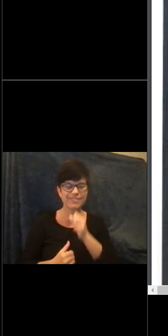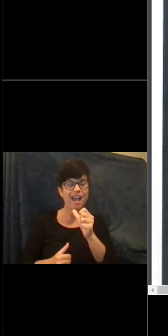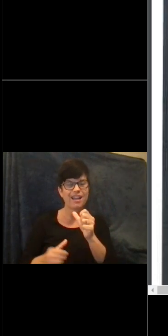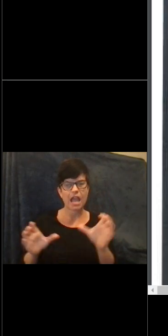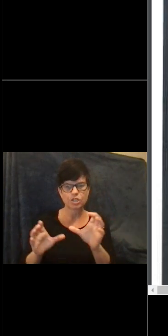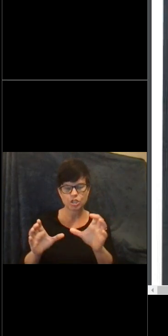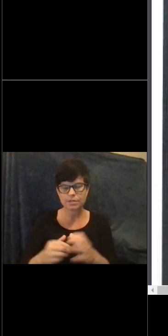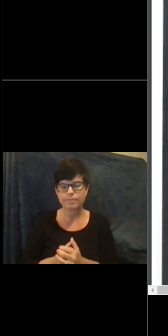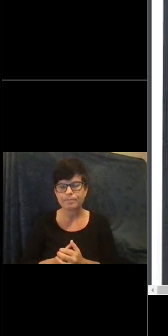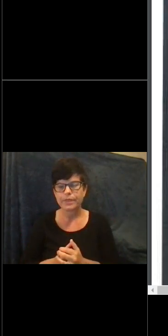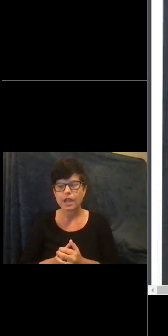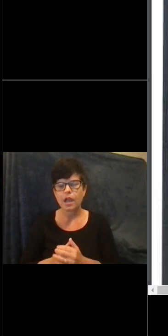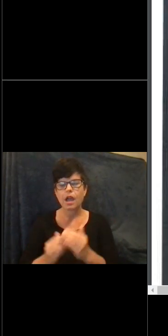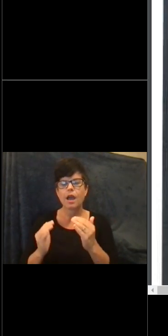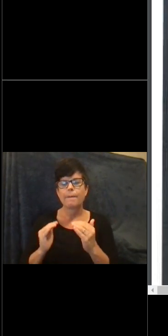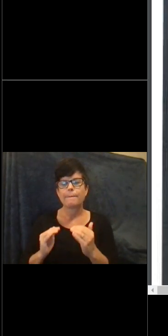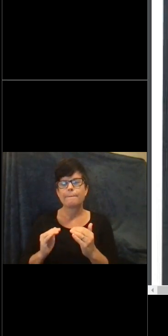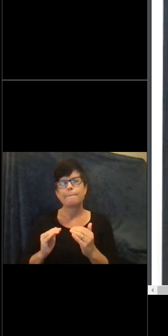So I want to